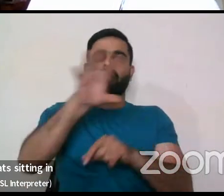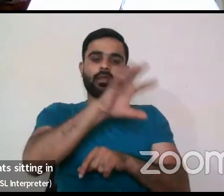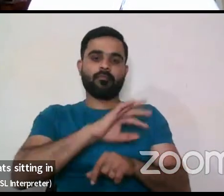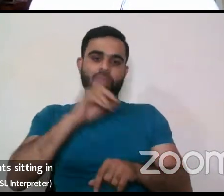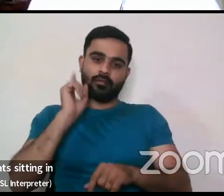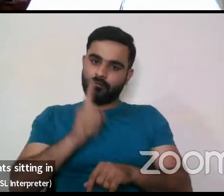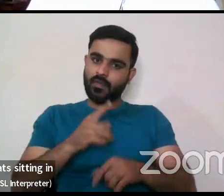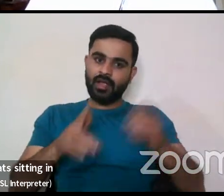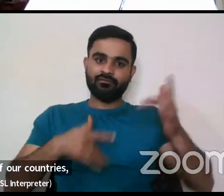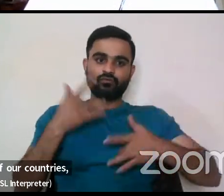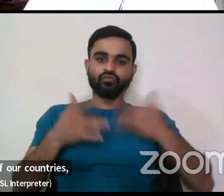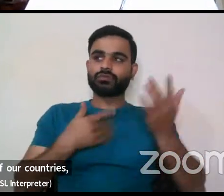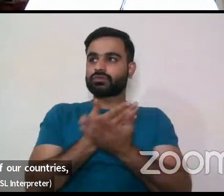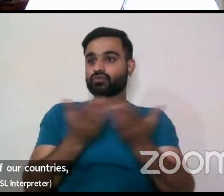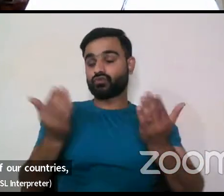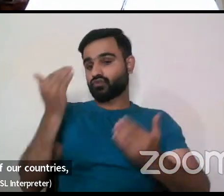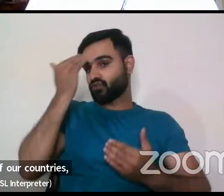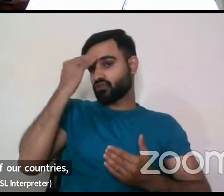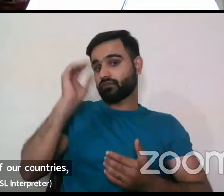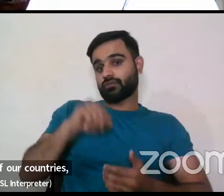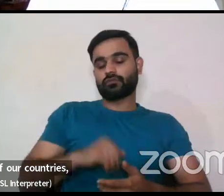should be of interest to each one of us.